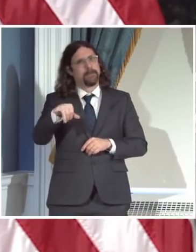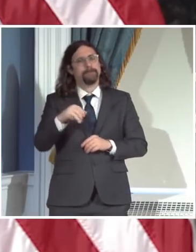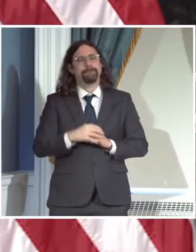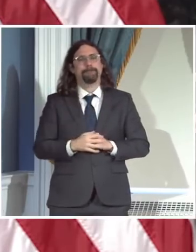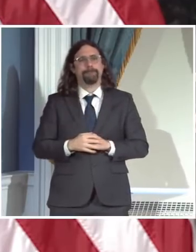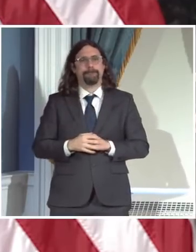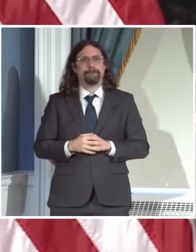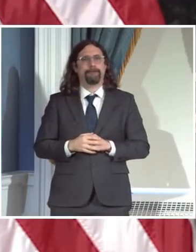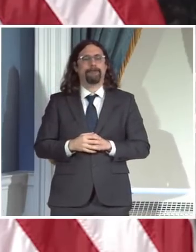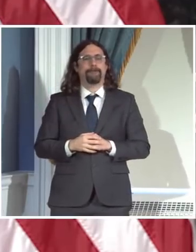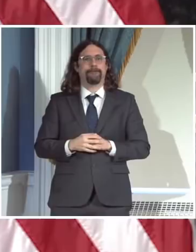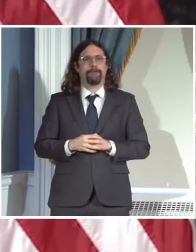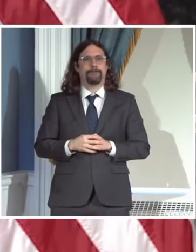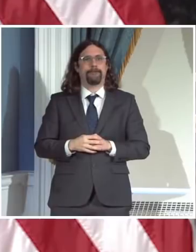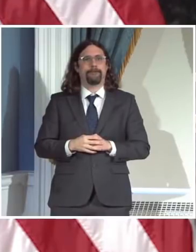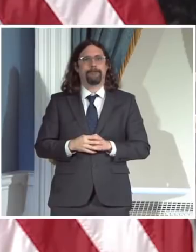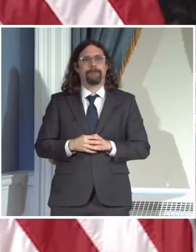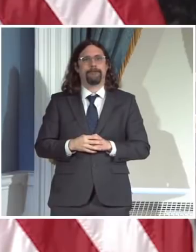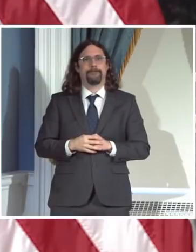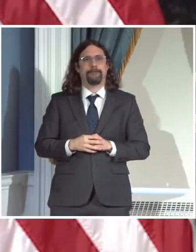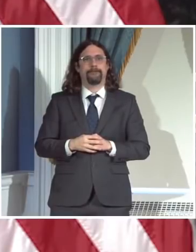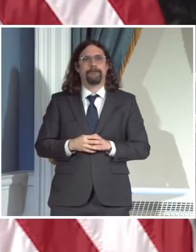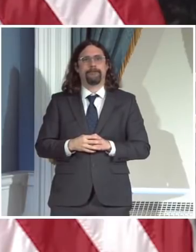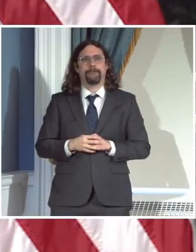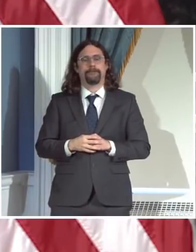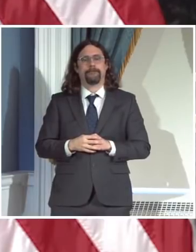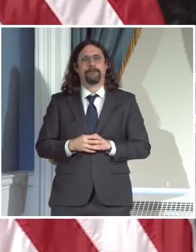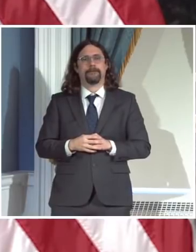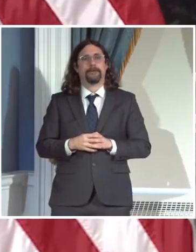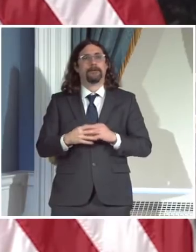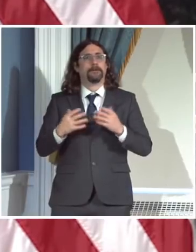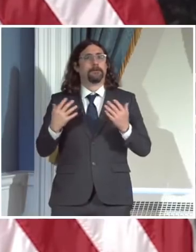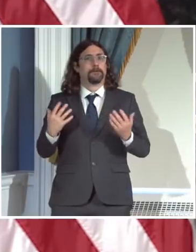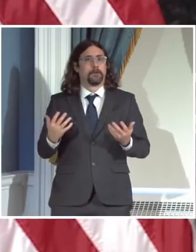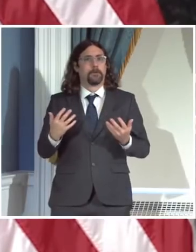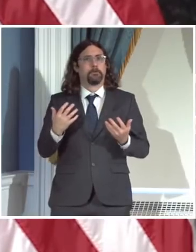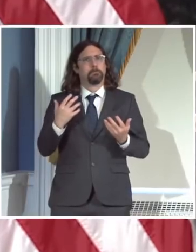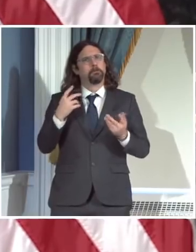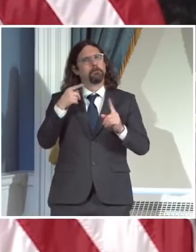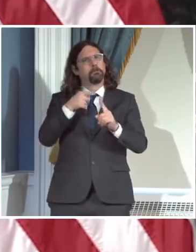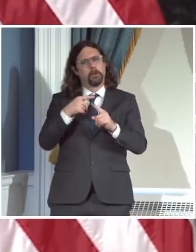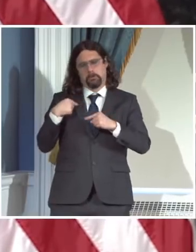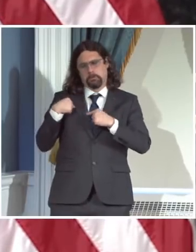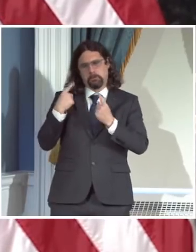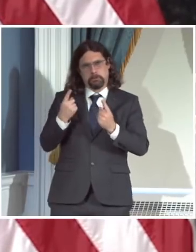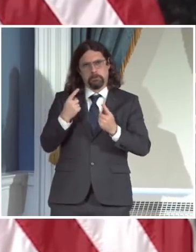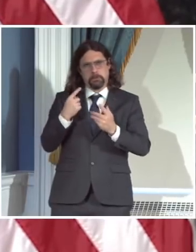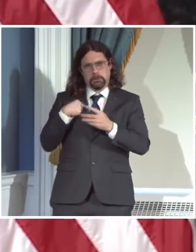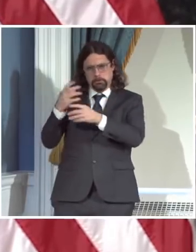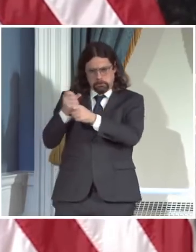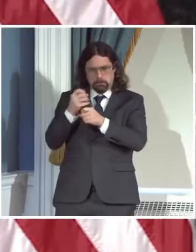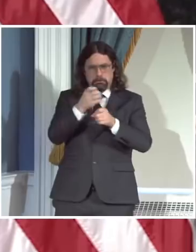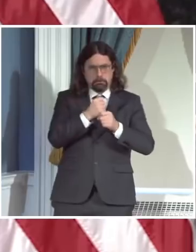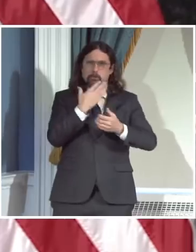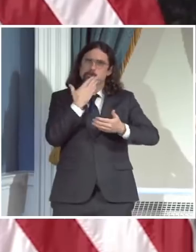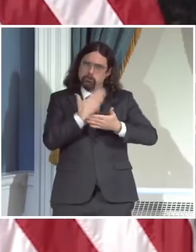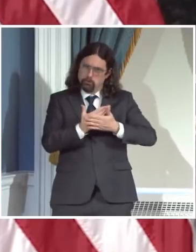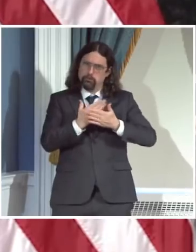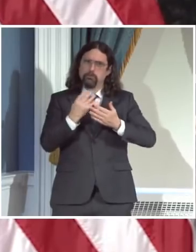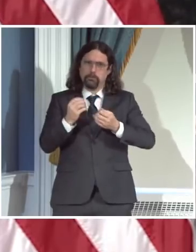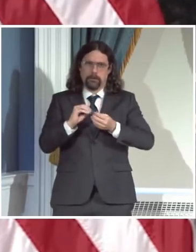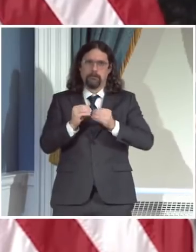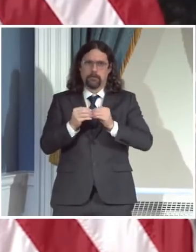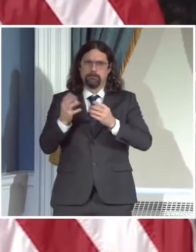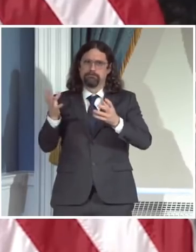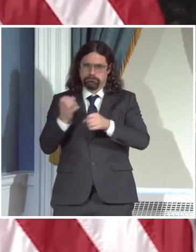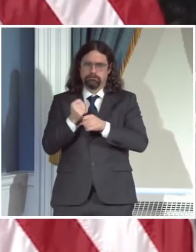a lot of personnel coming our way quickly. But we have to always remember to keep building out that ICU capacity we need, to keep